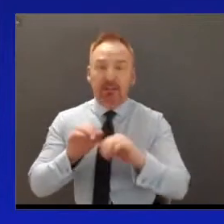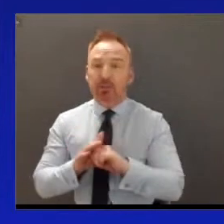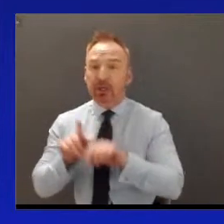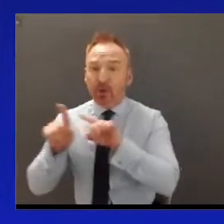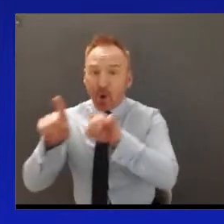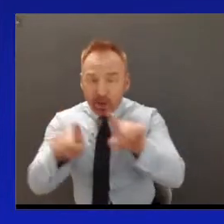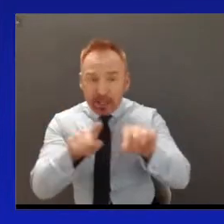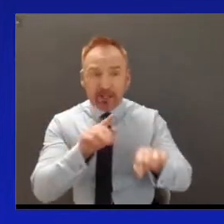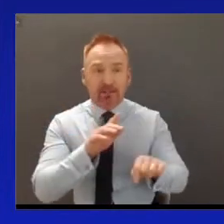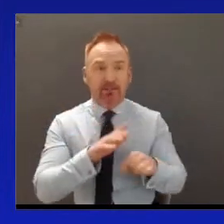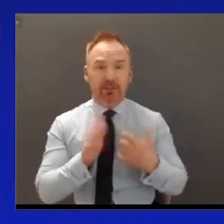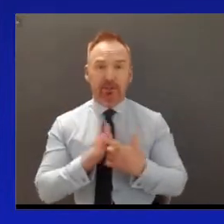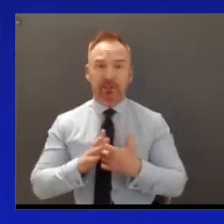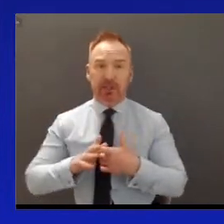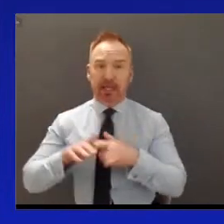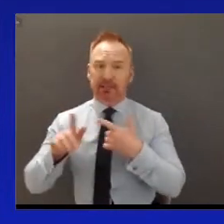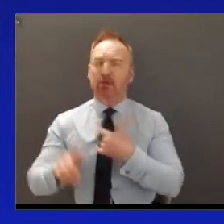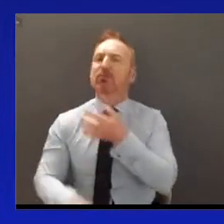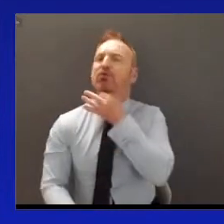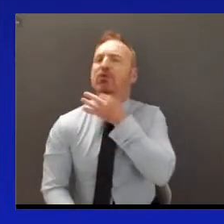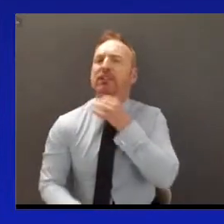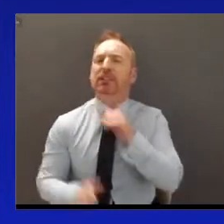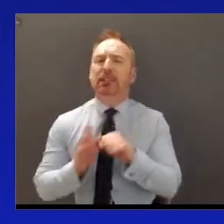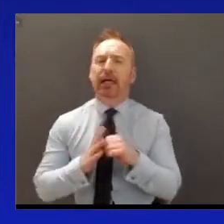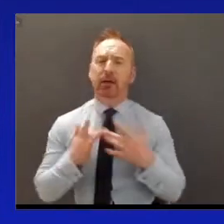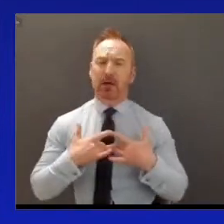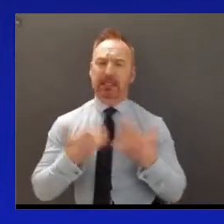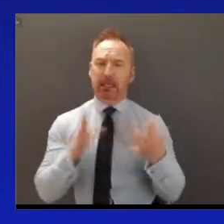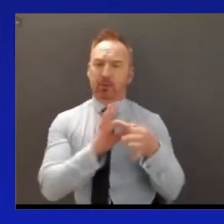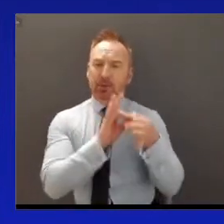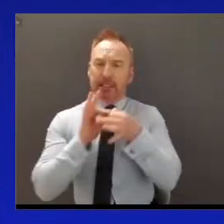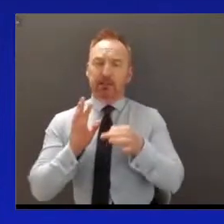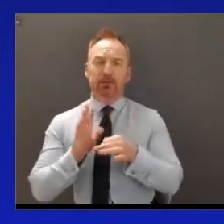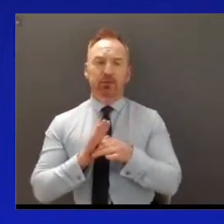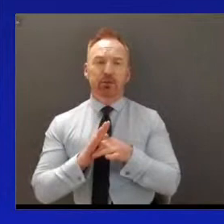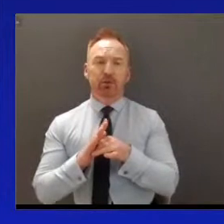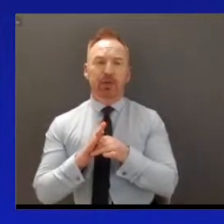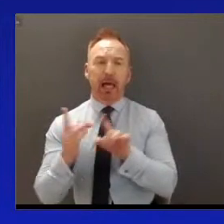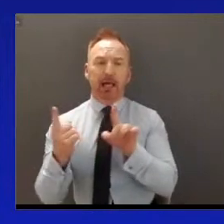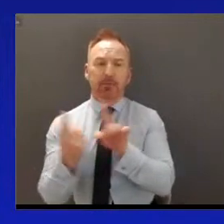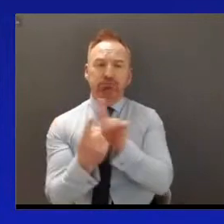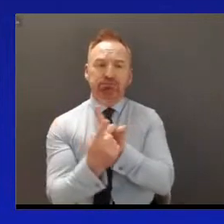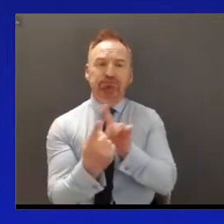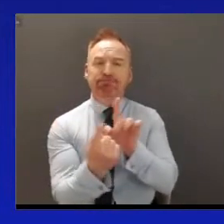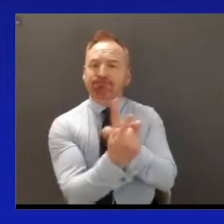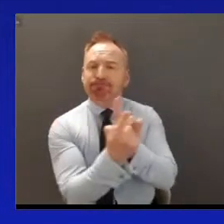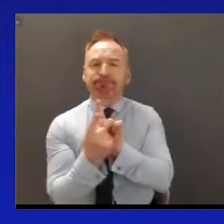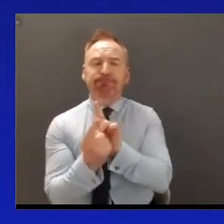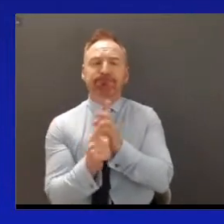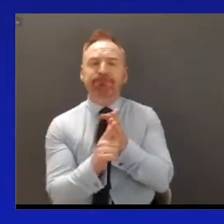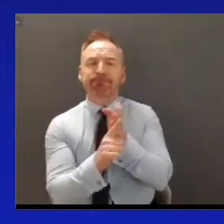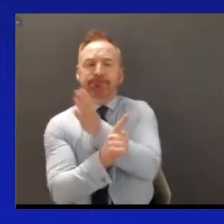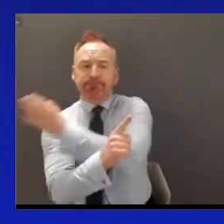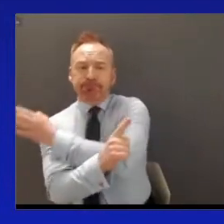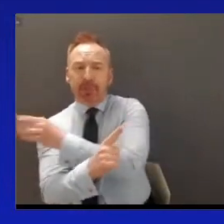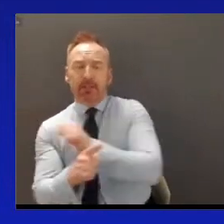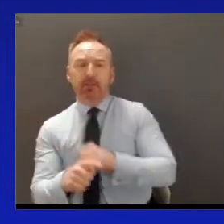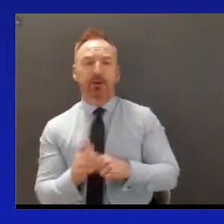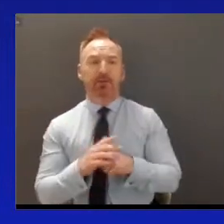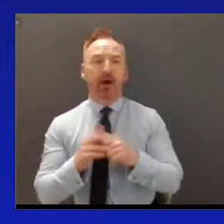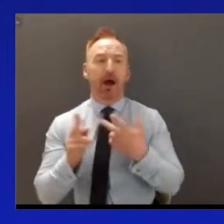what's happening with our contact tracing today? Are we with the numbers coming down? I noted that there's 32 today, so that's